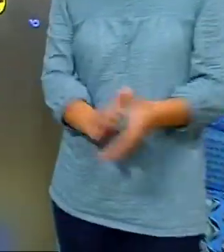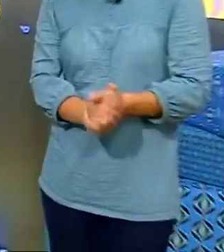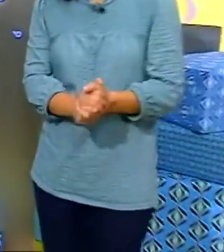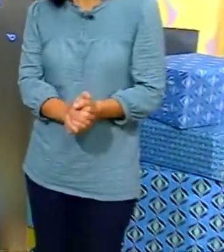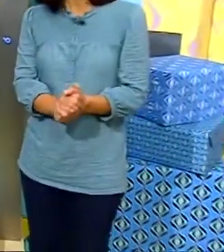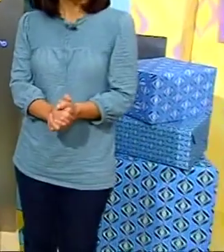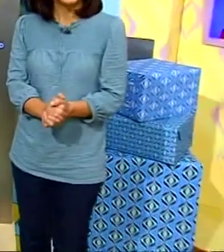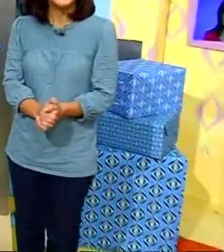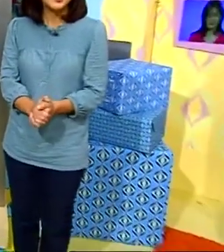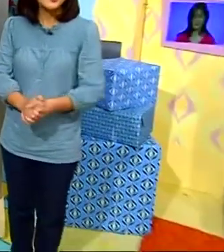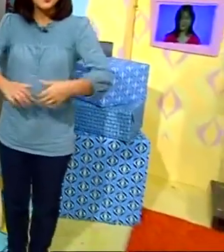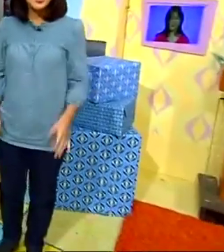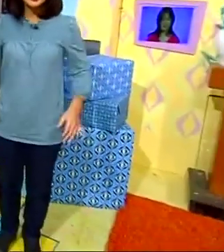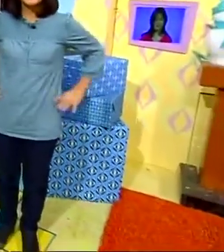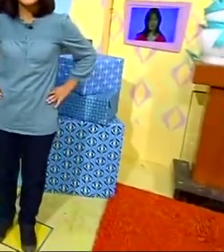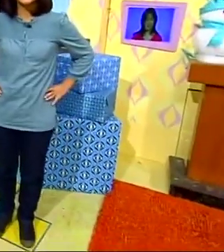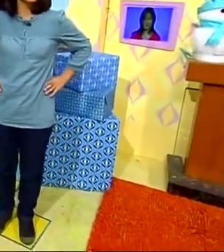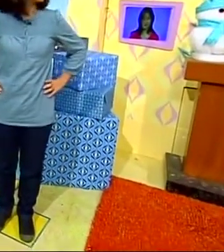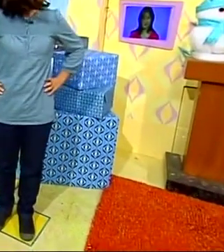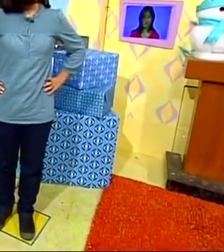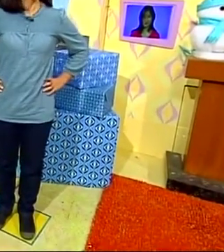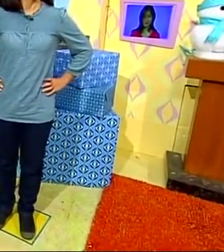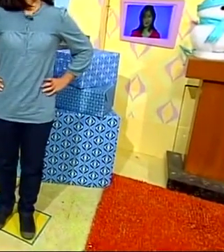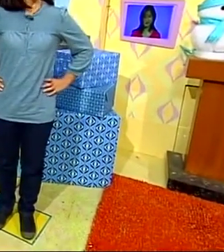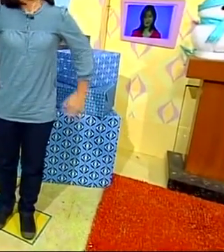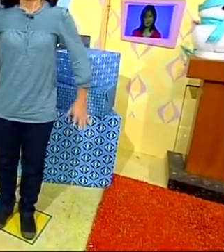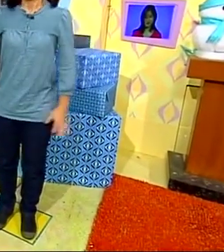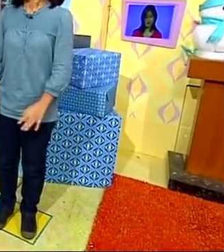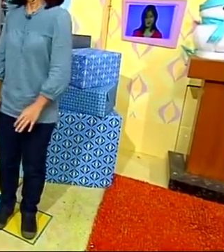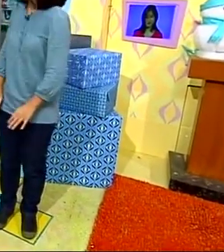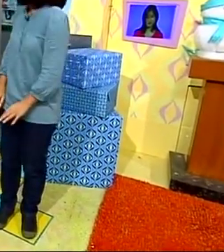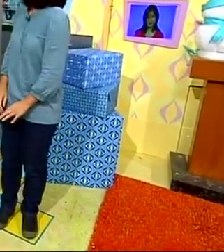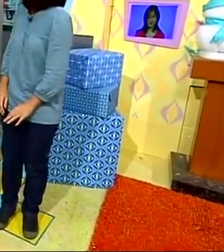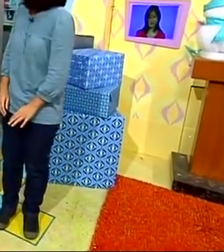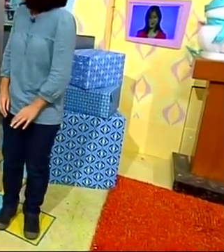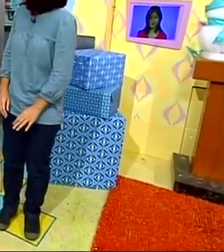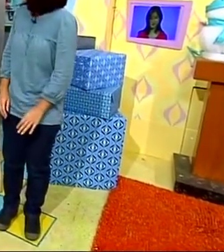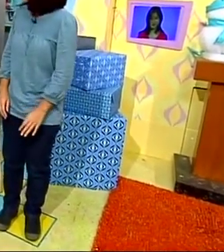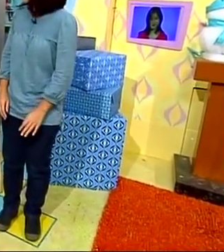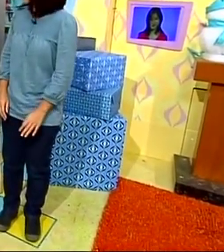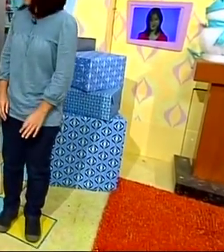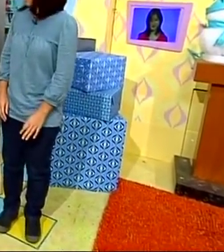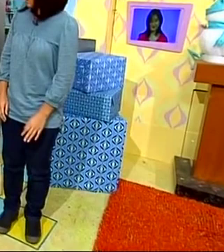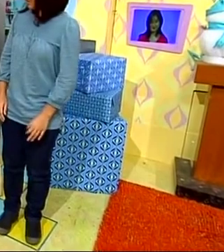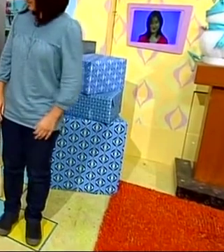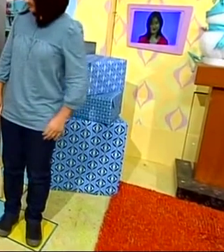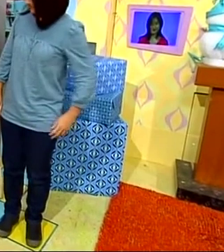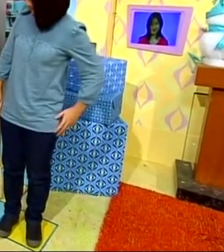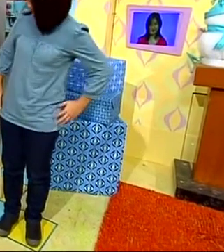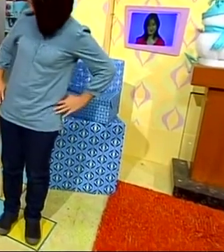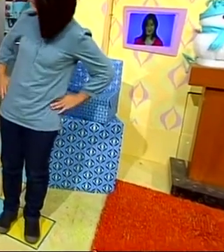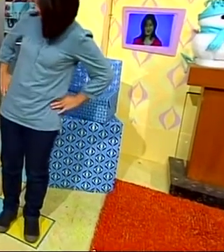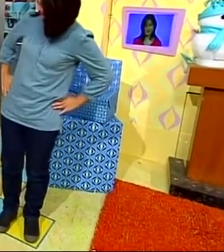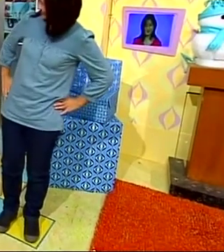Big Cook, Little Cook will be here soon, but where's Chris got to? I wish you a Merry Christmas. I wish you a Merry Christmas. I wish you a